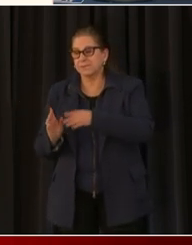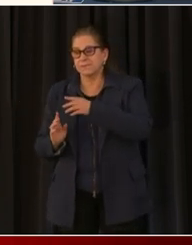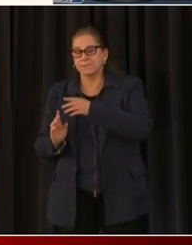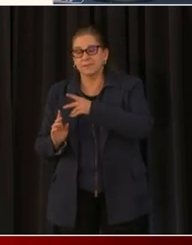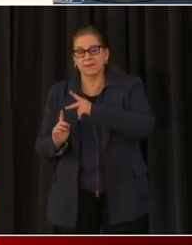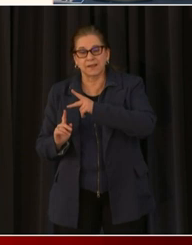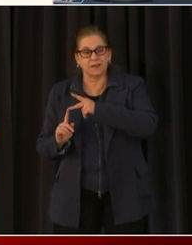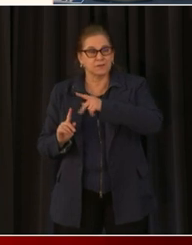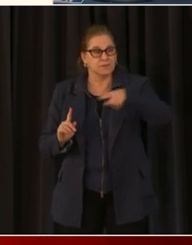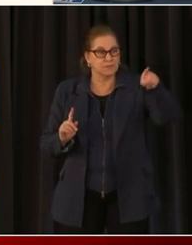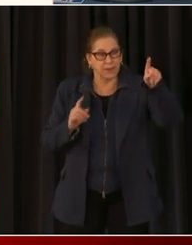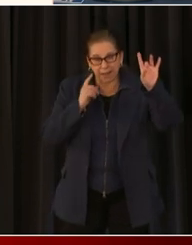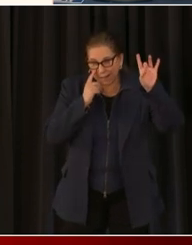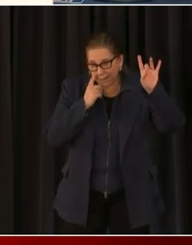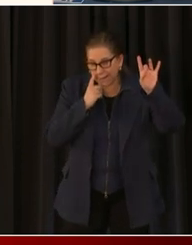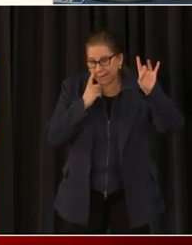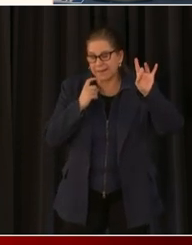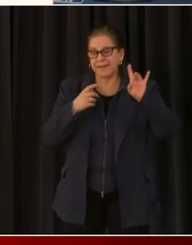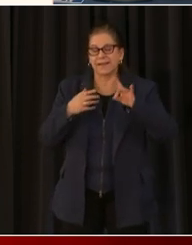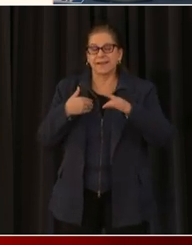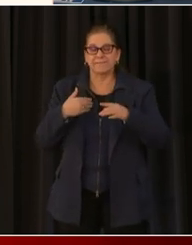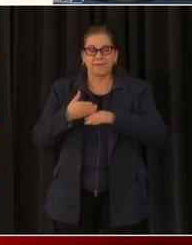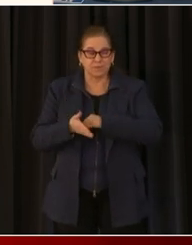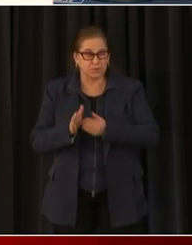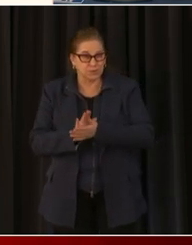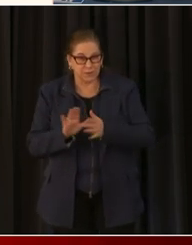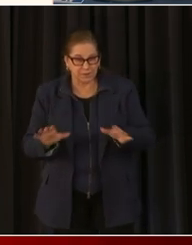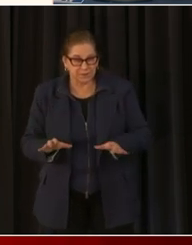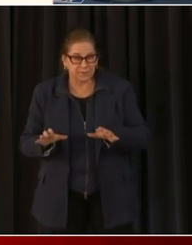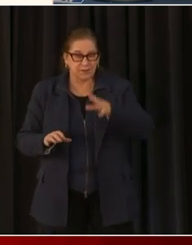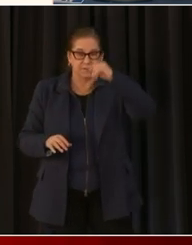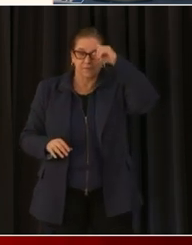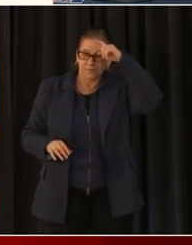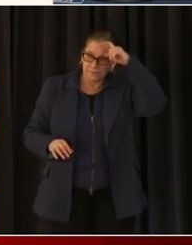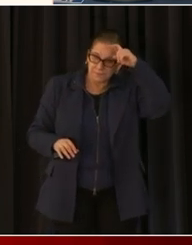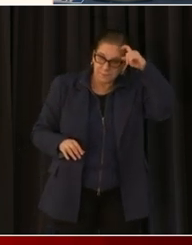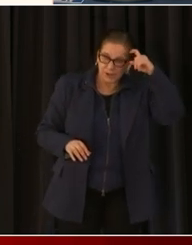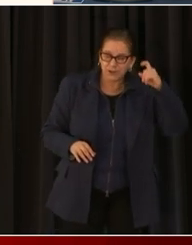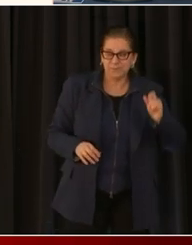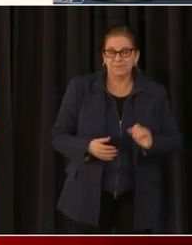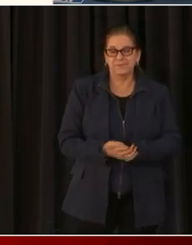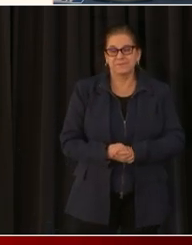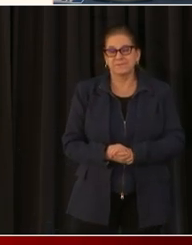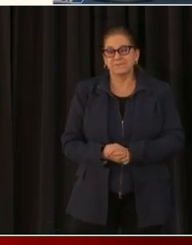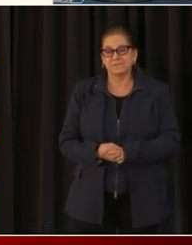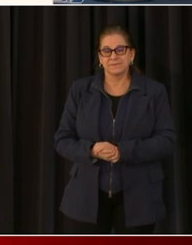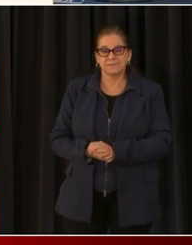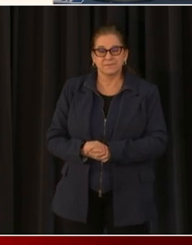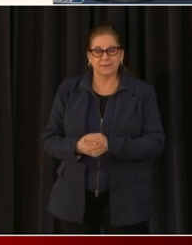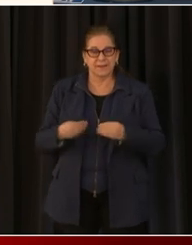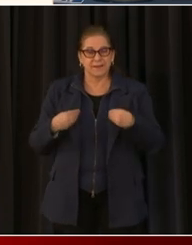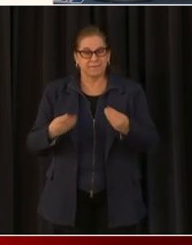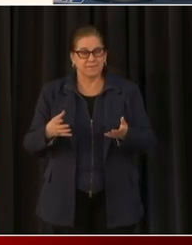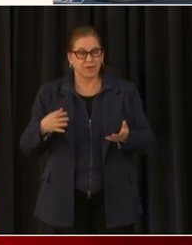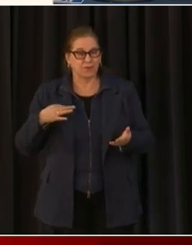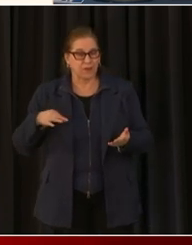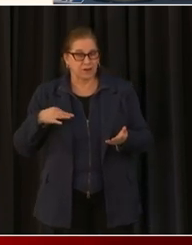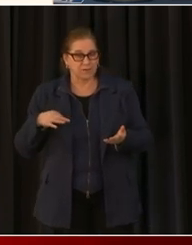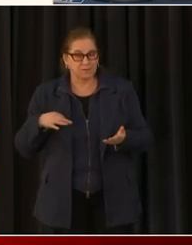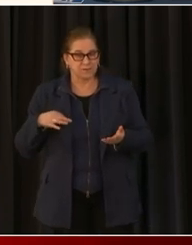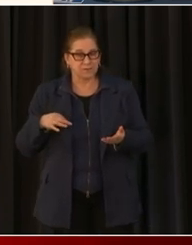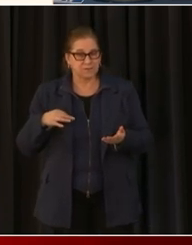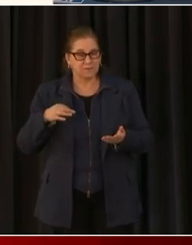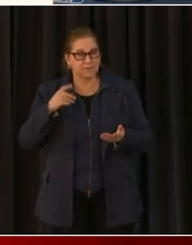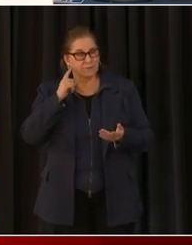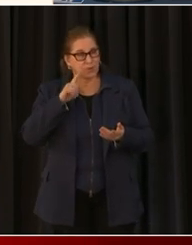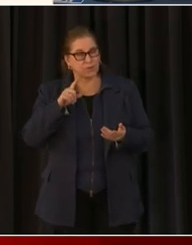their academic and enrichment activities for the summer, and then we'll be continuing to focus on credits for our secondary students